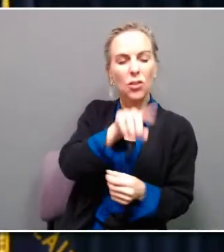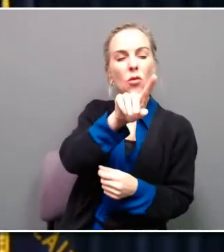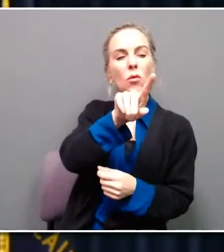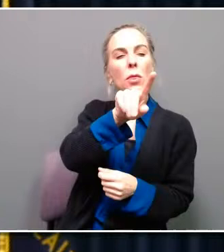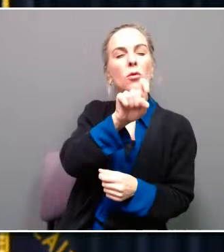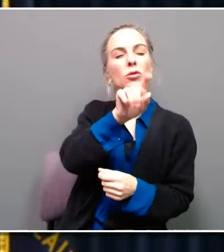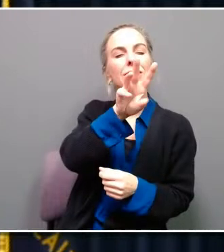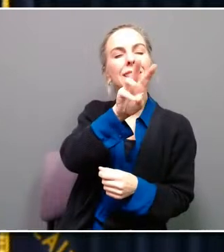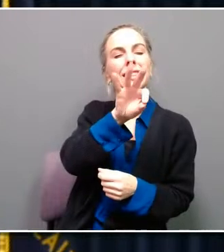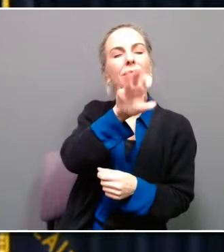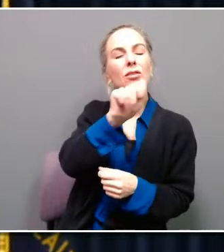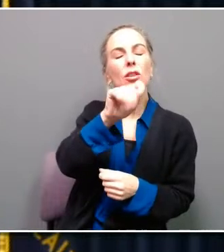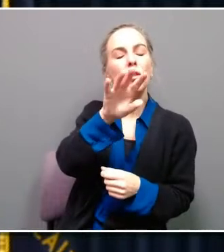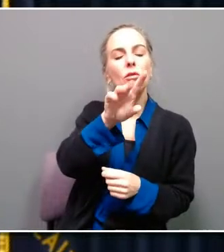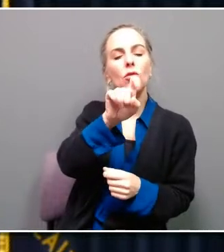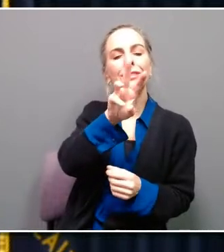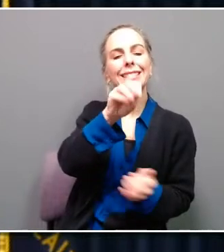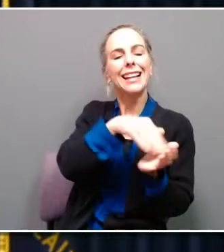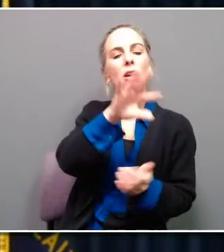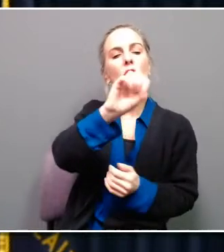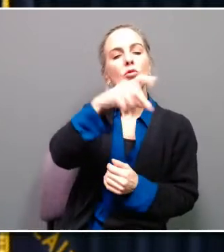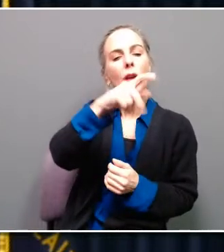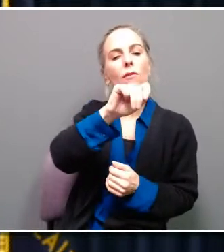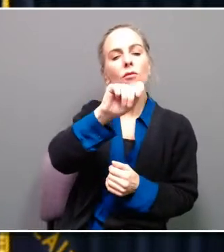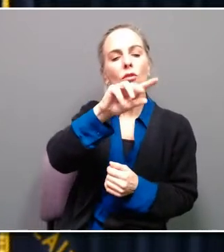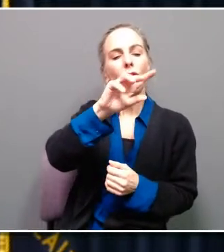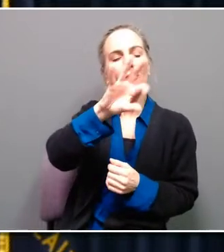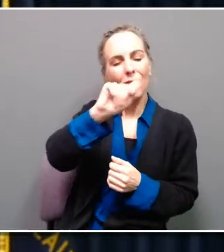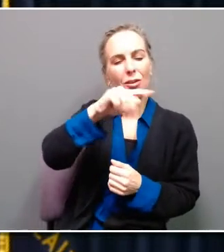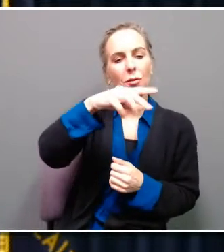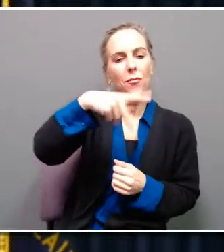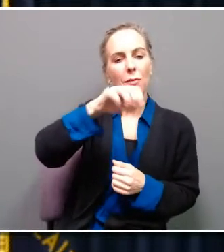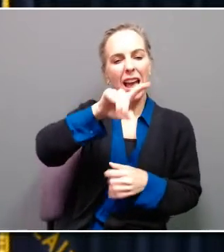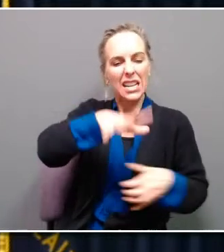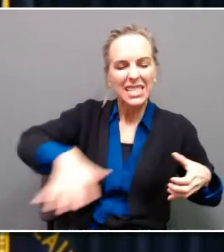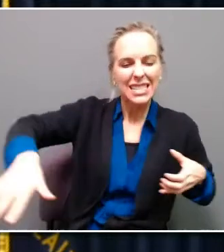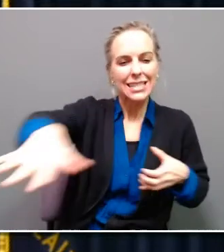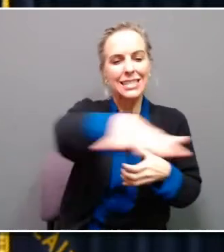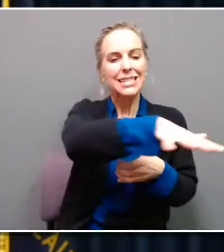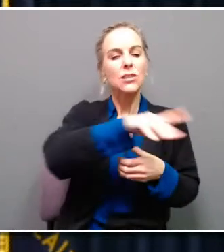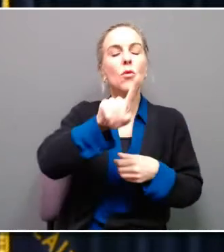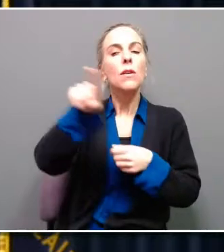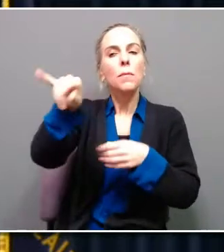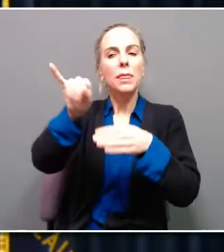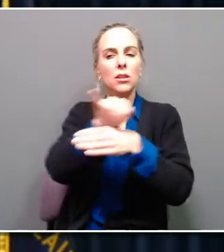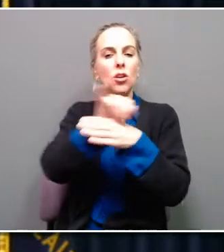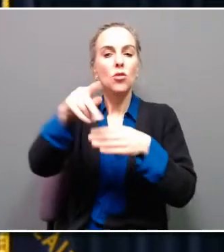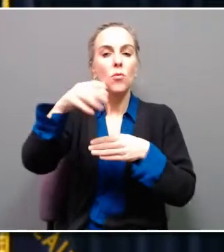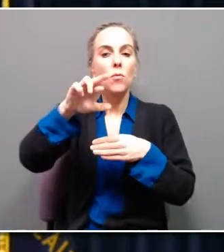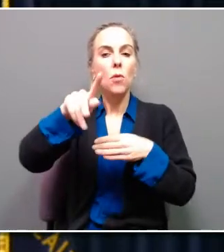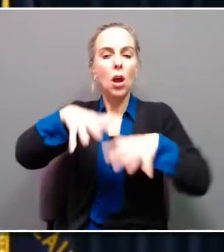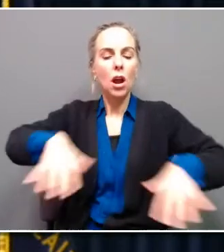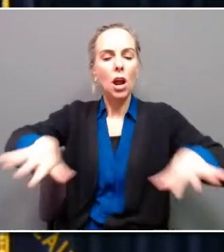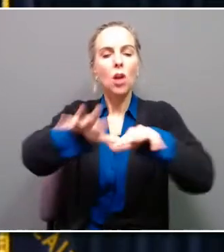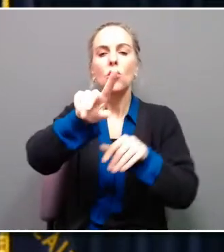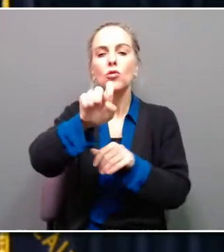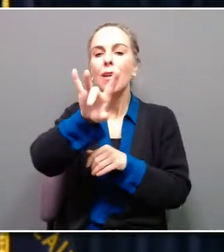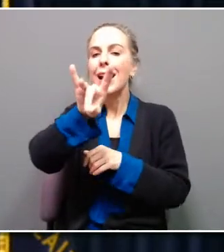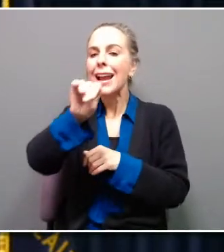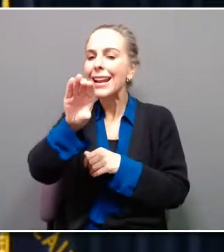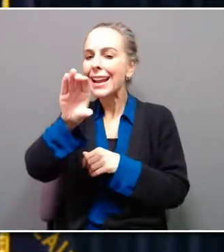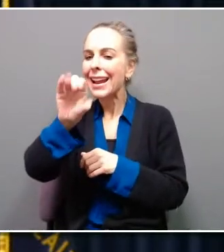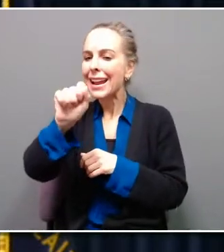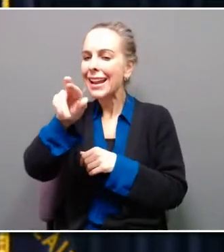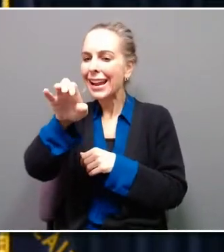on 22.4 acres, and the MMRC Regional Industrial Park has over 280 acres available for